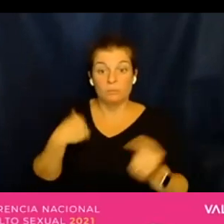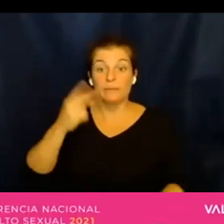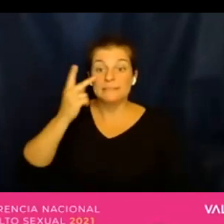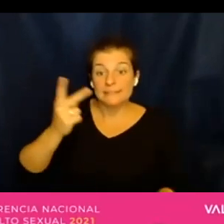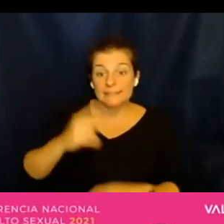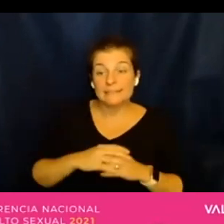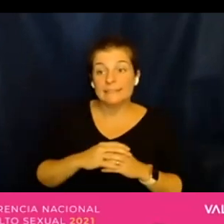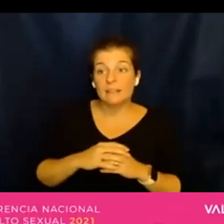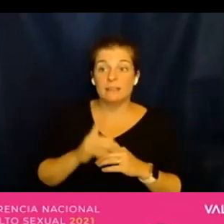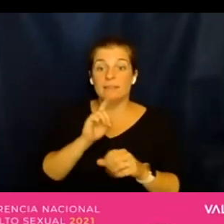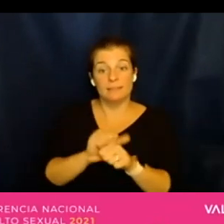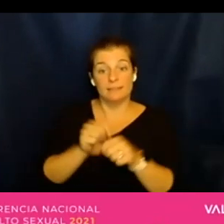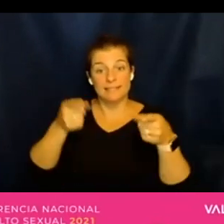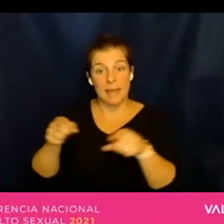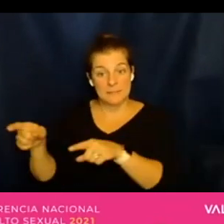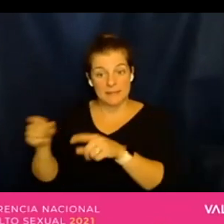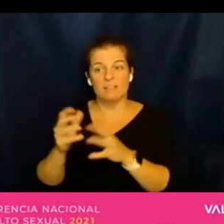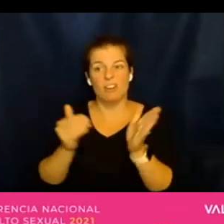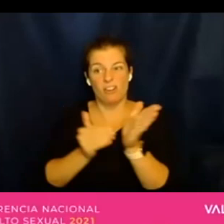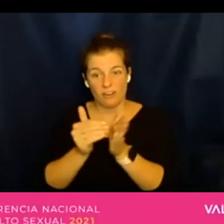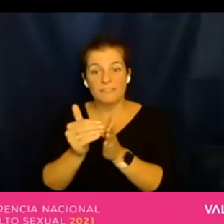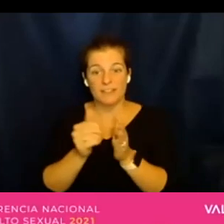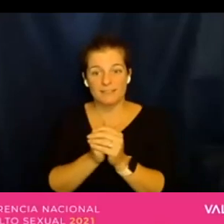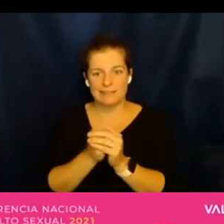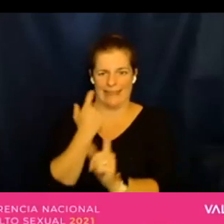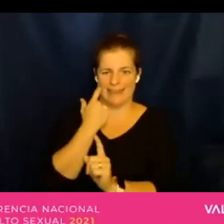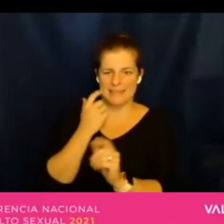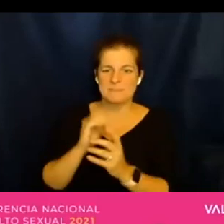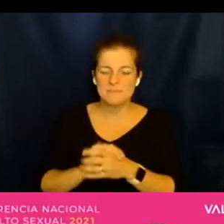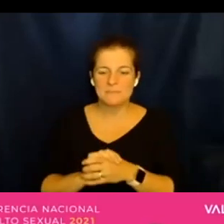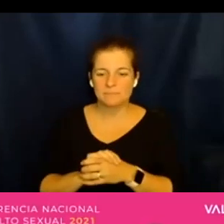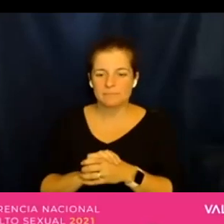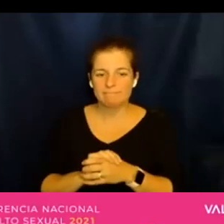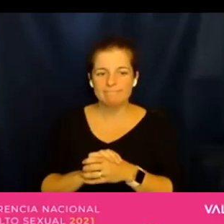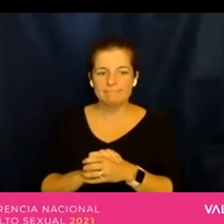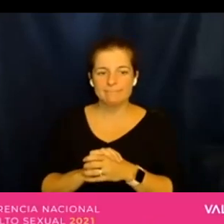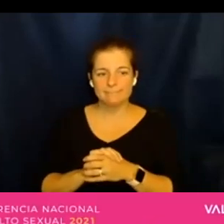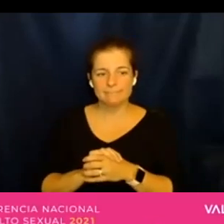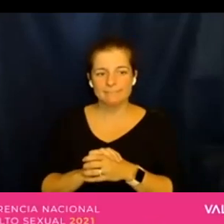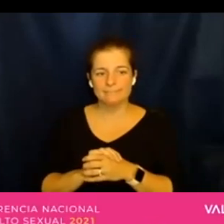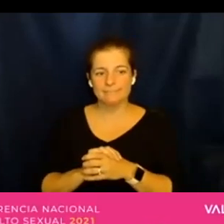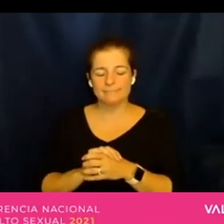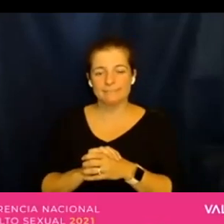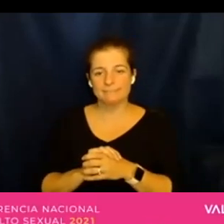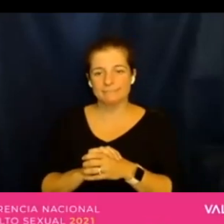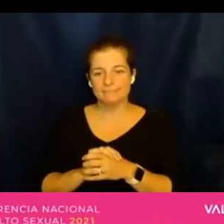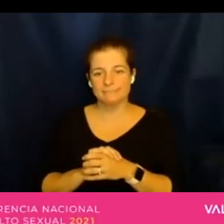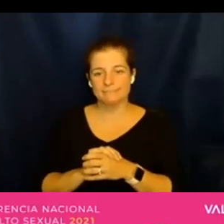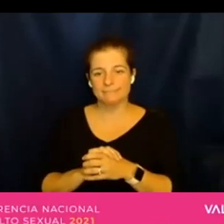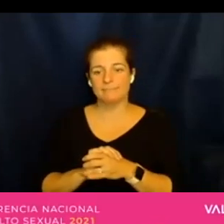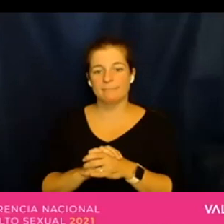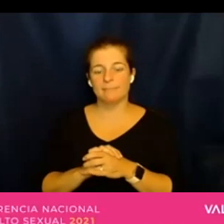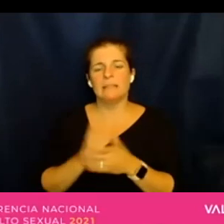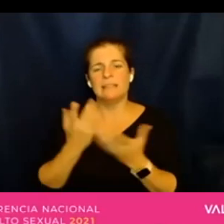has been happening a lot lately, it's all the people that have